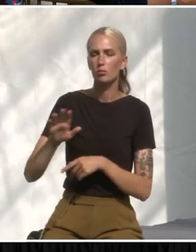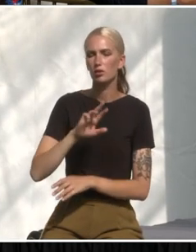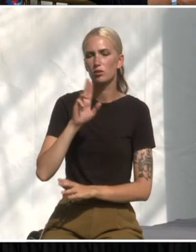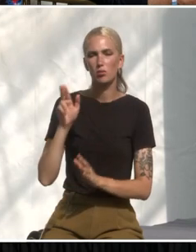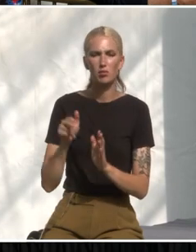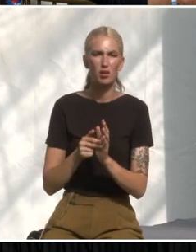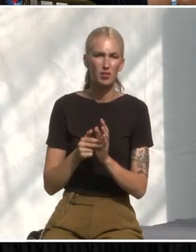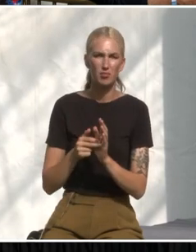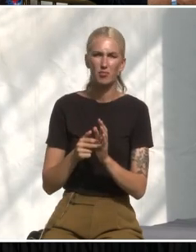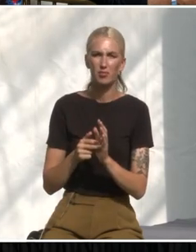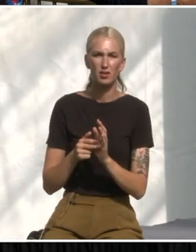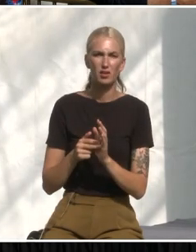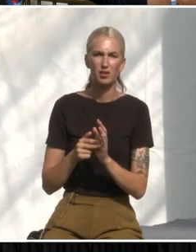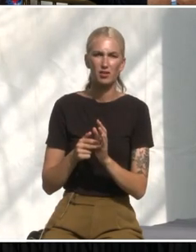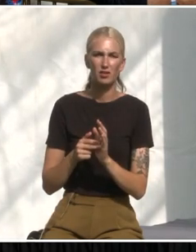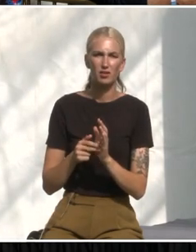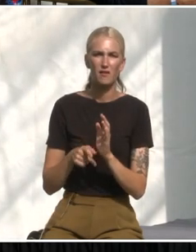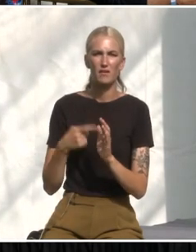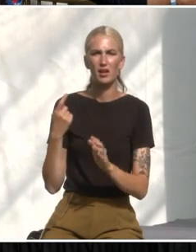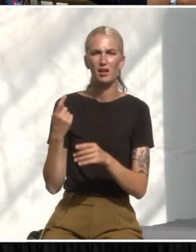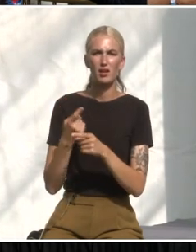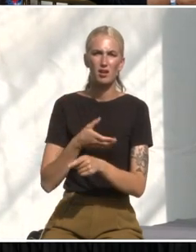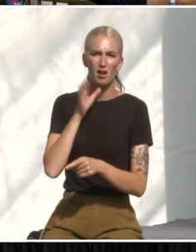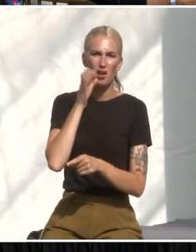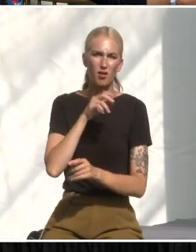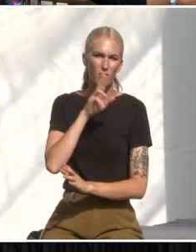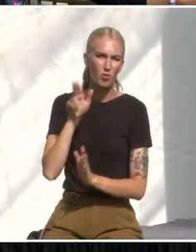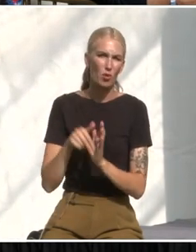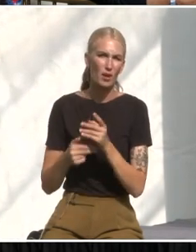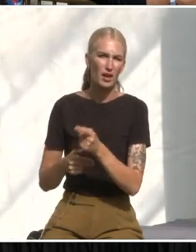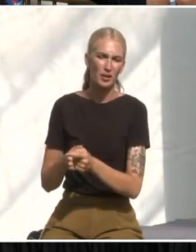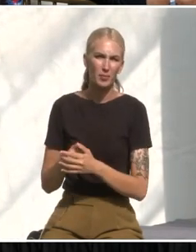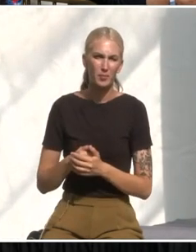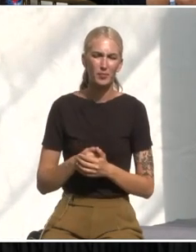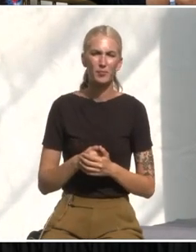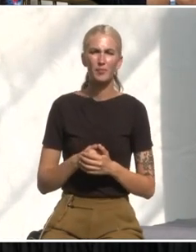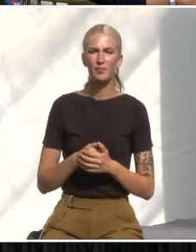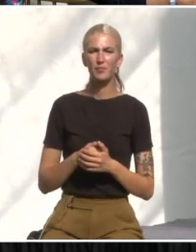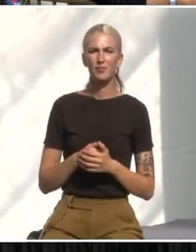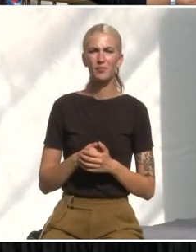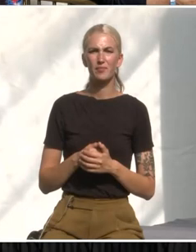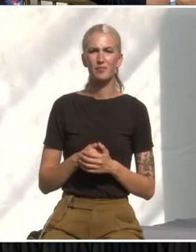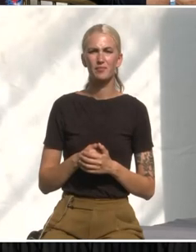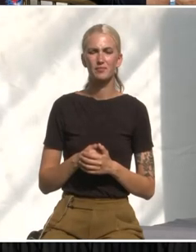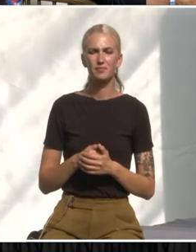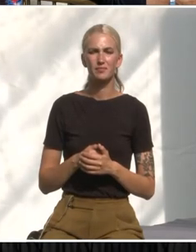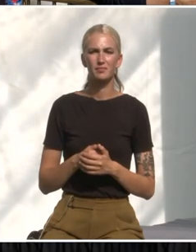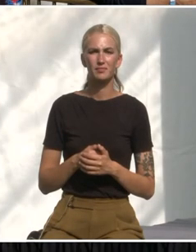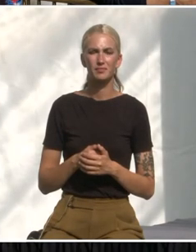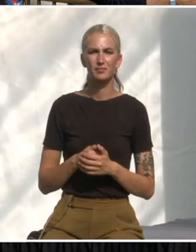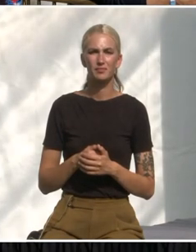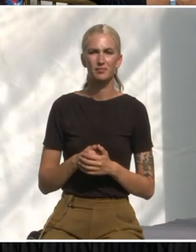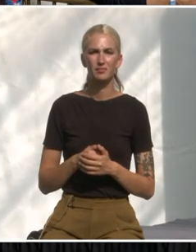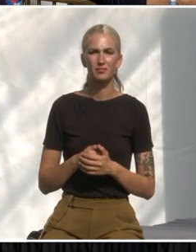class problems. And also what you said about having the help you need is